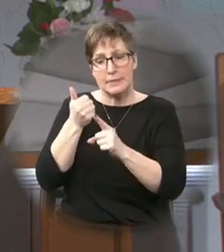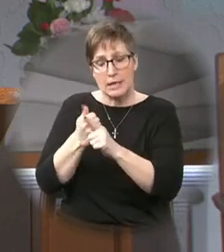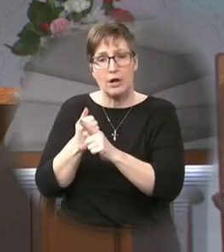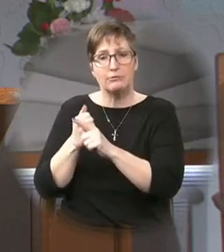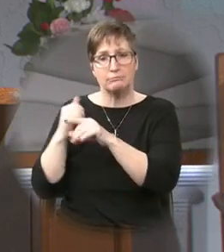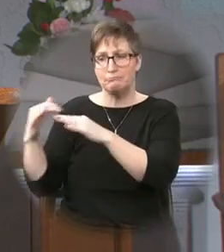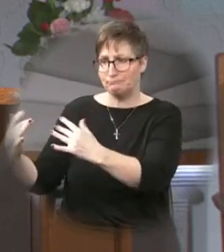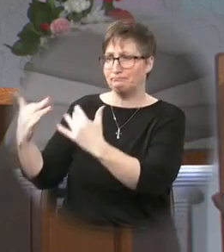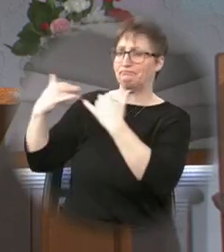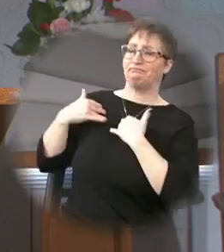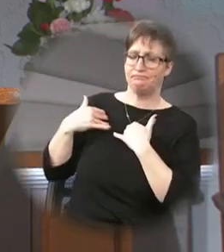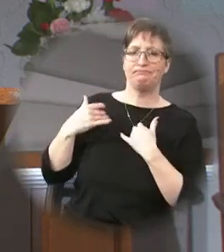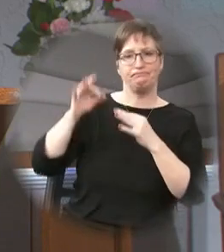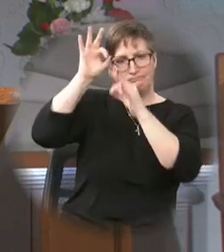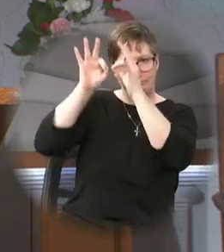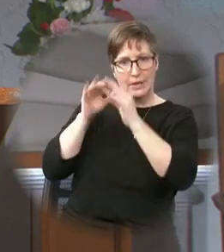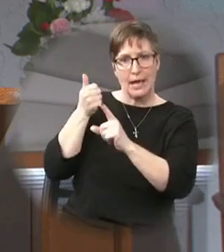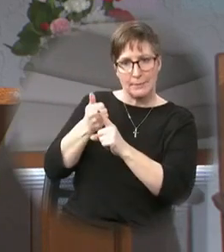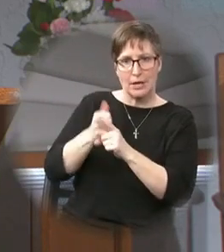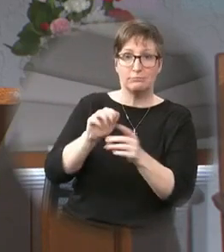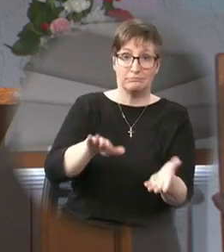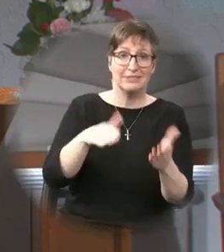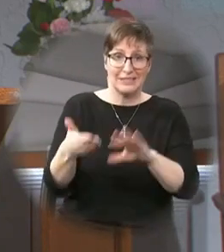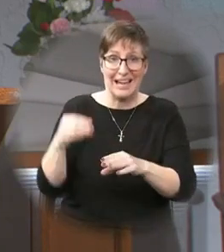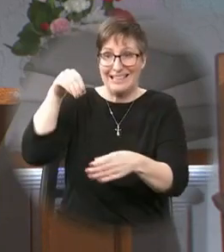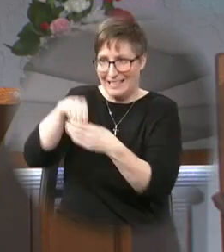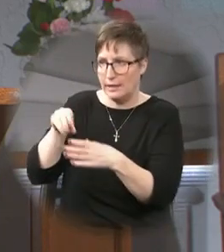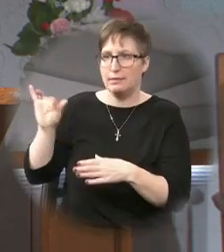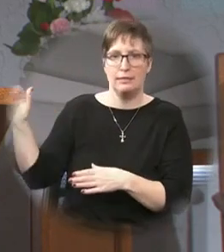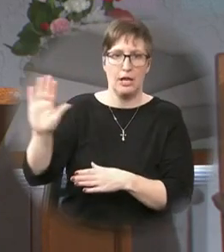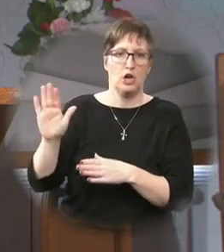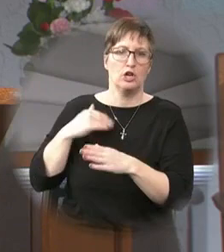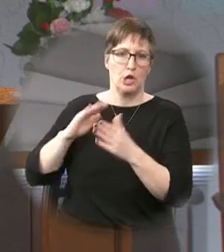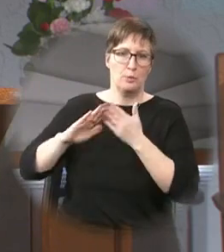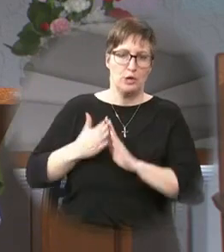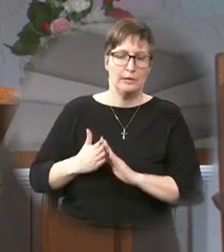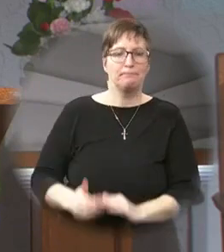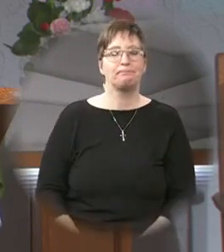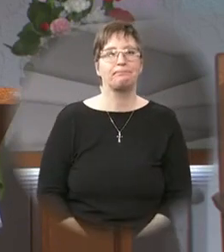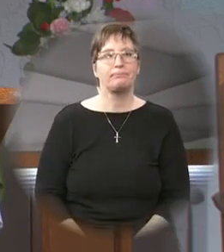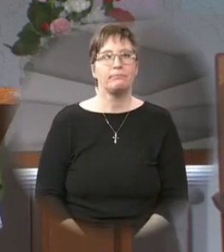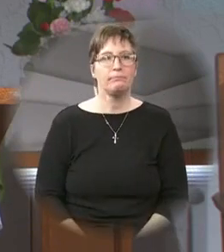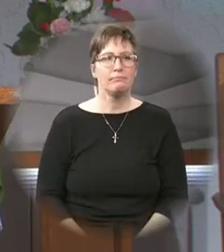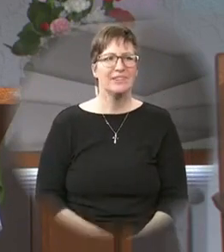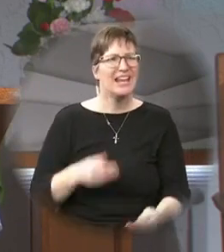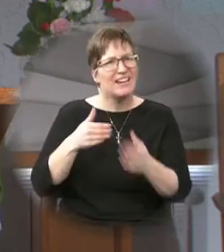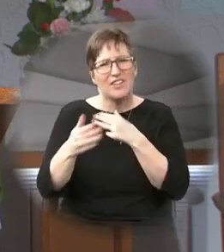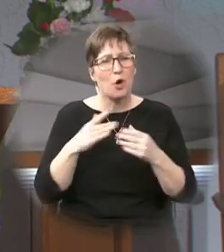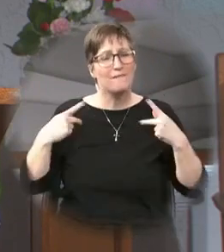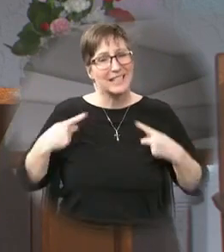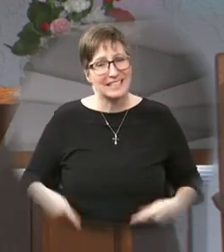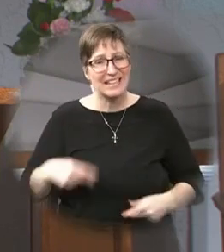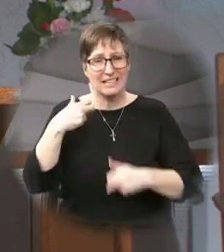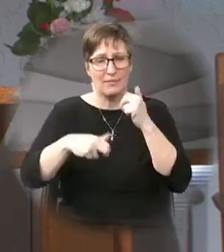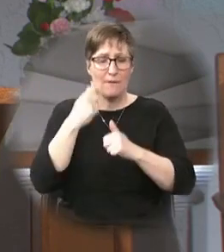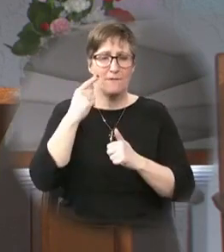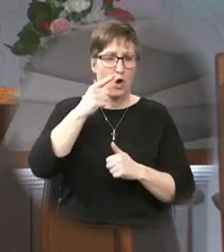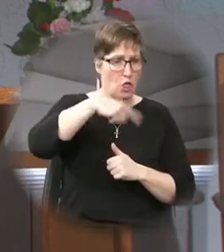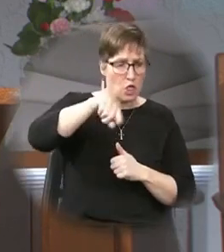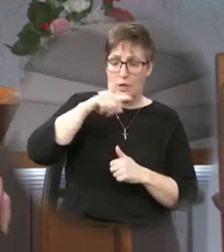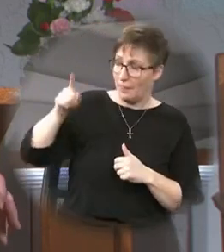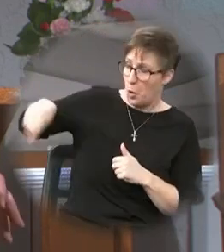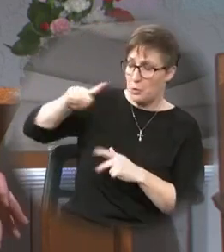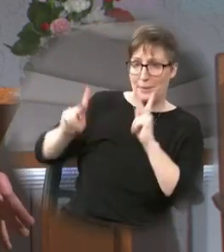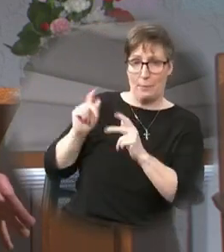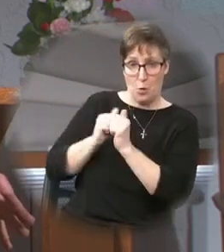and died in the midst of his beloved community. As physically difficult as it must have been for people suffering with